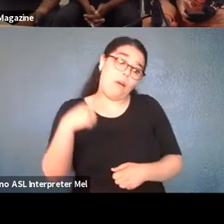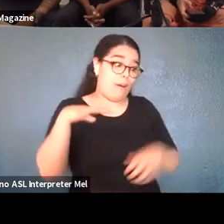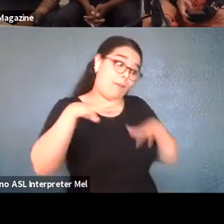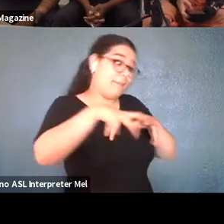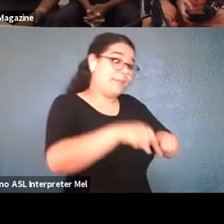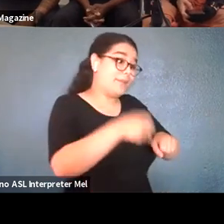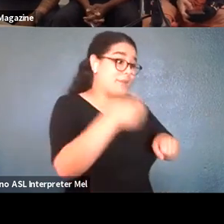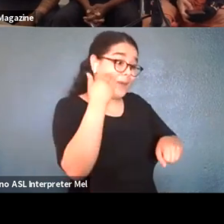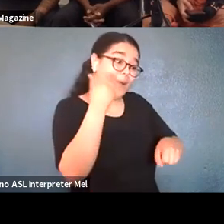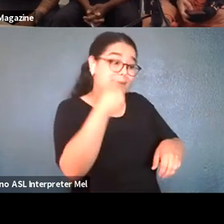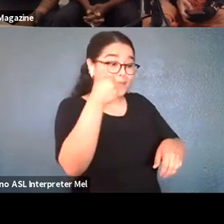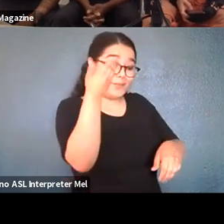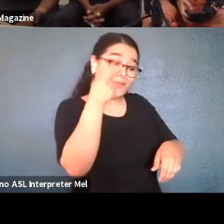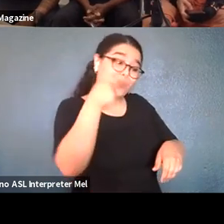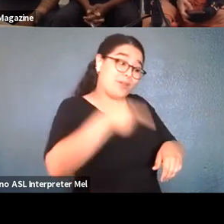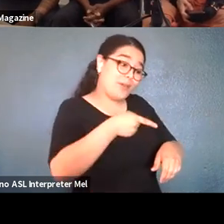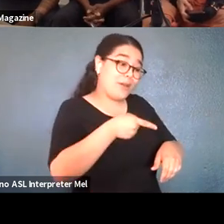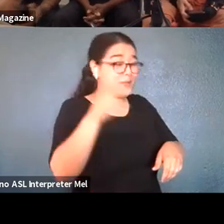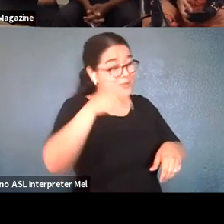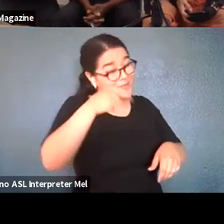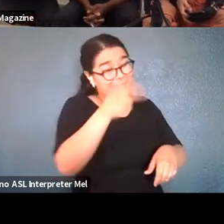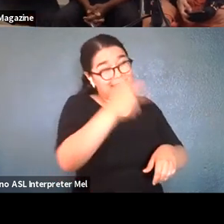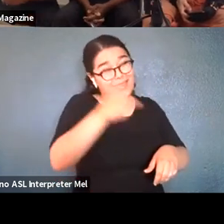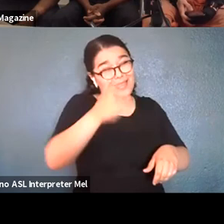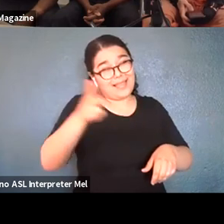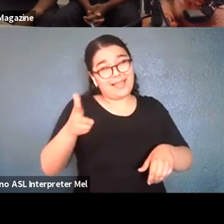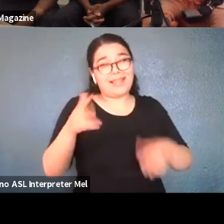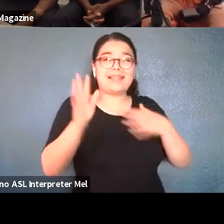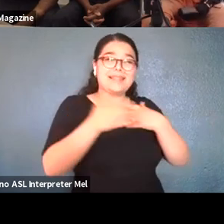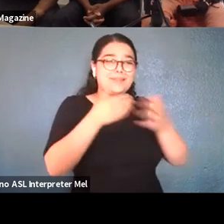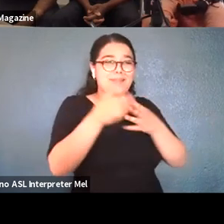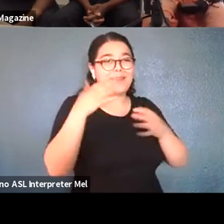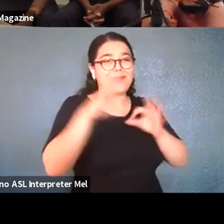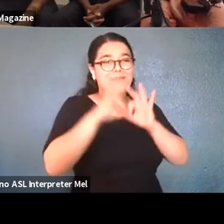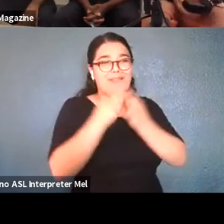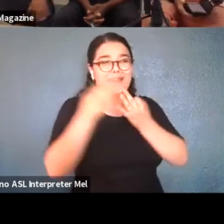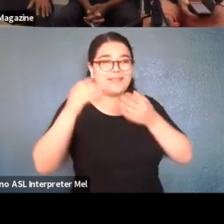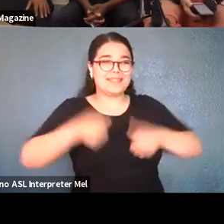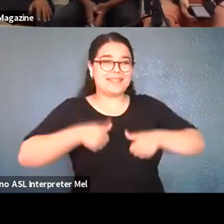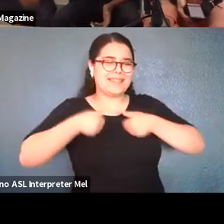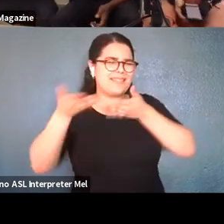know, that parking spaces are more important than having families living here.